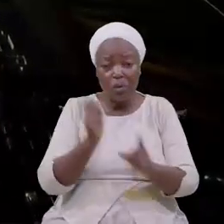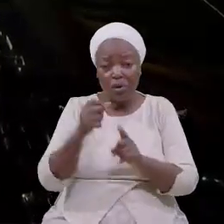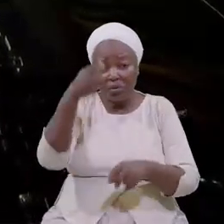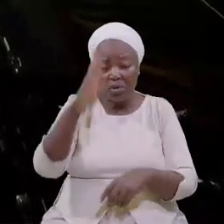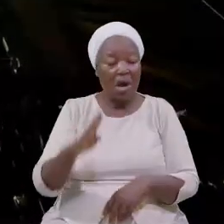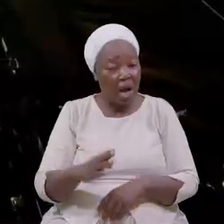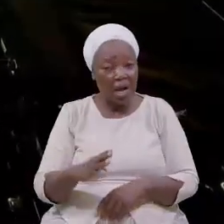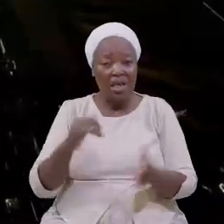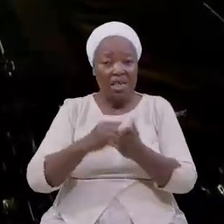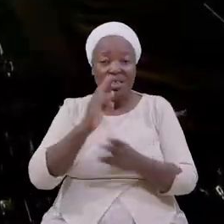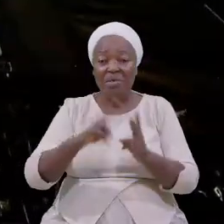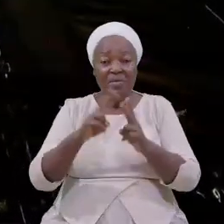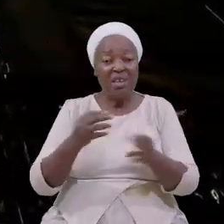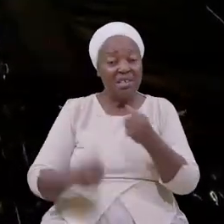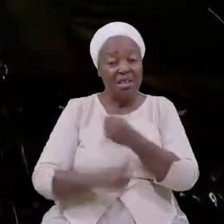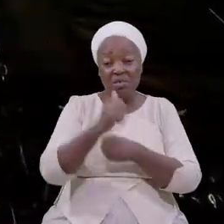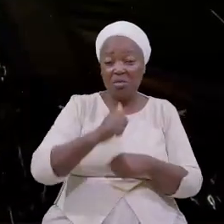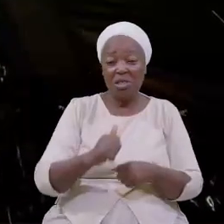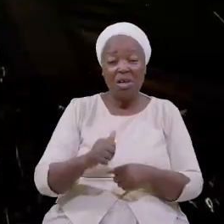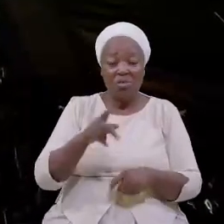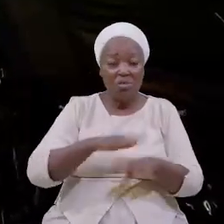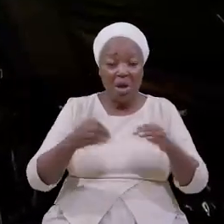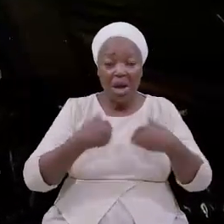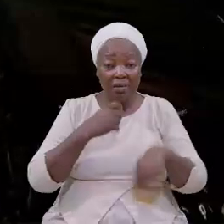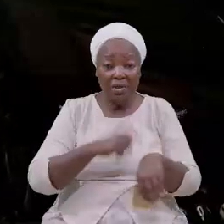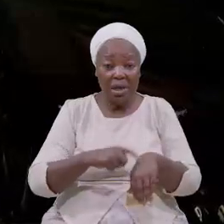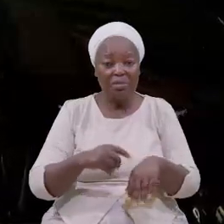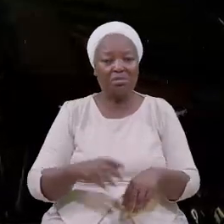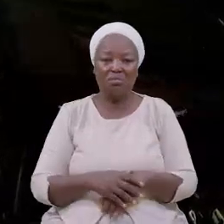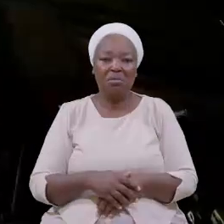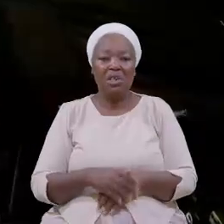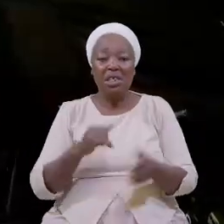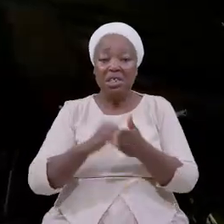Christ. You don't have time. You are doing yourself a great harm.